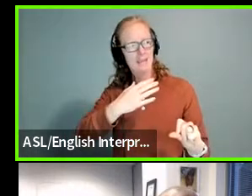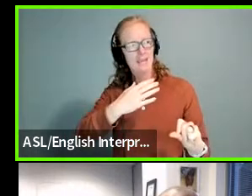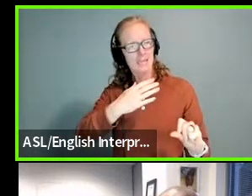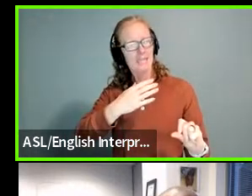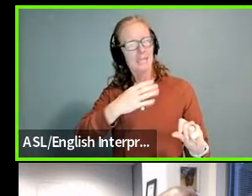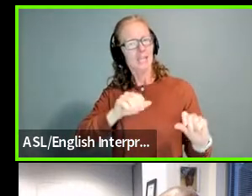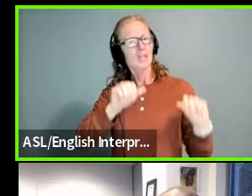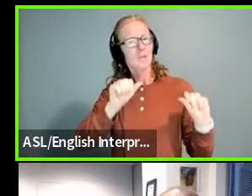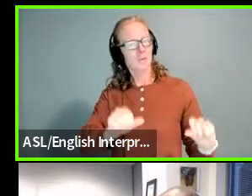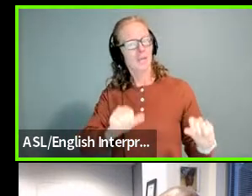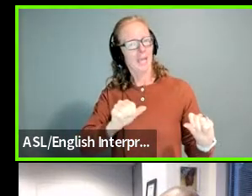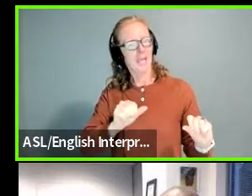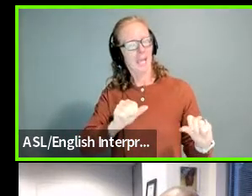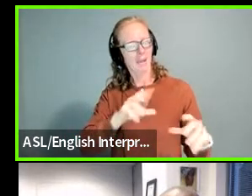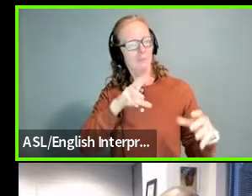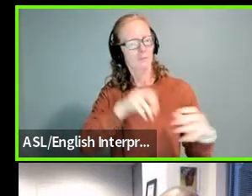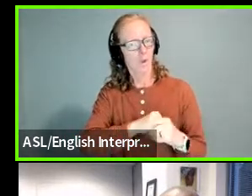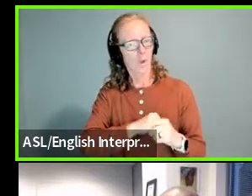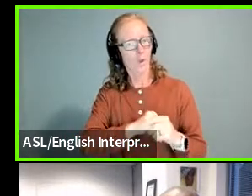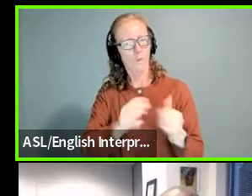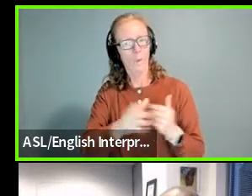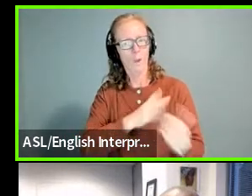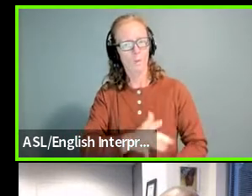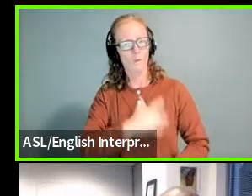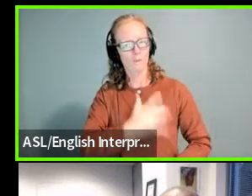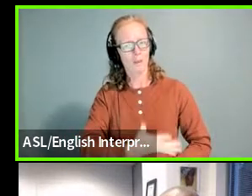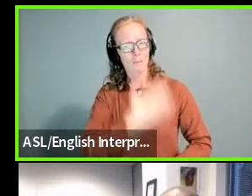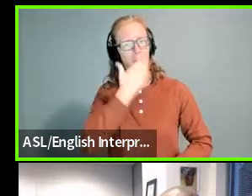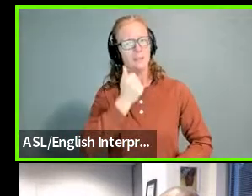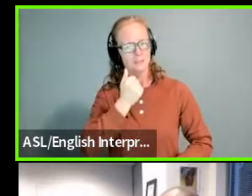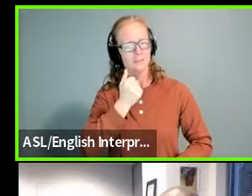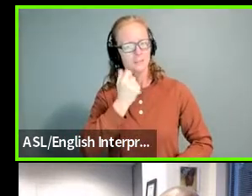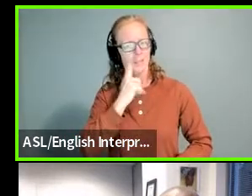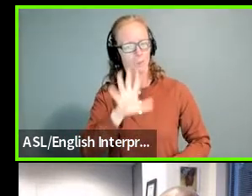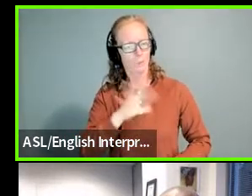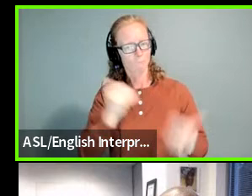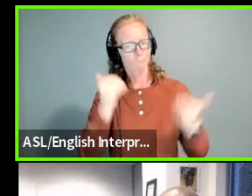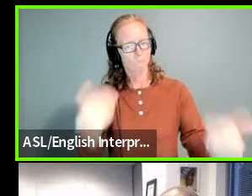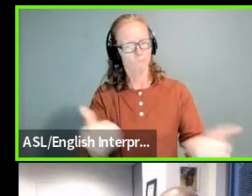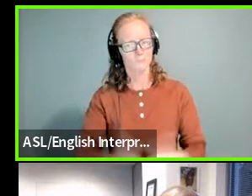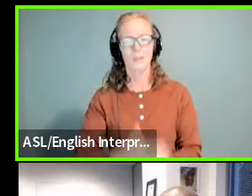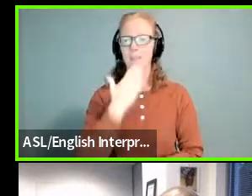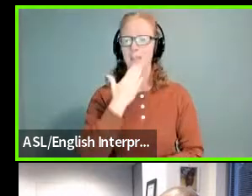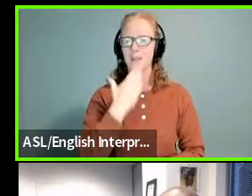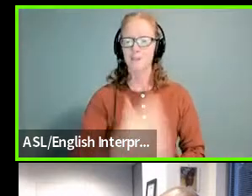on some of the elements that are near and dear to our hearts. Thank you.